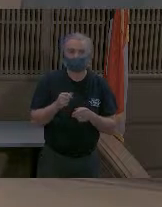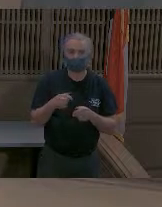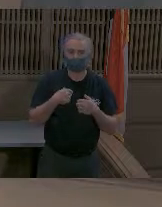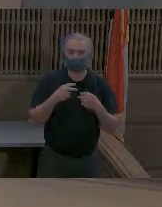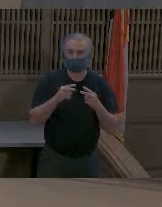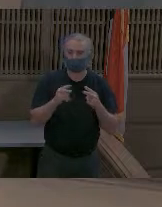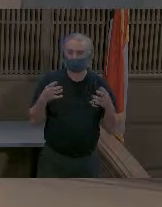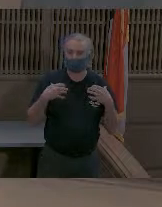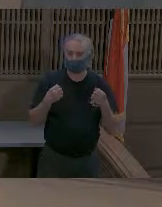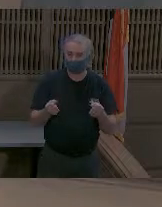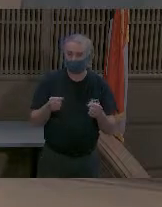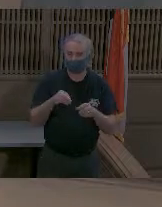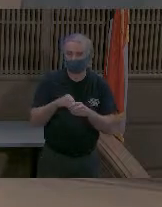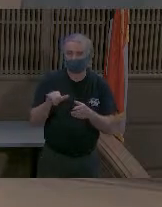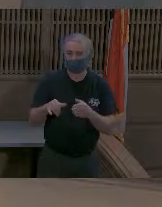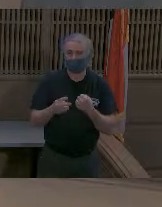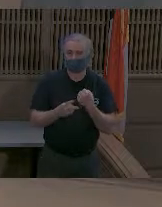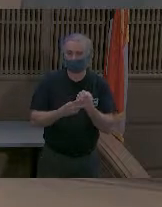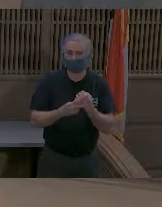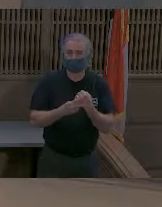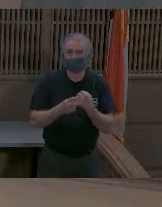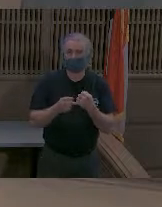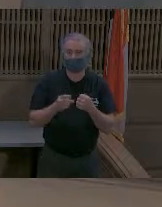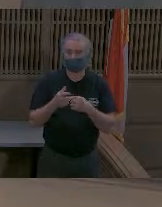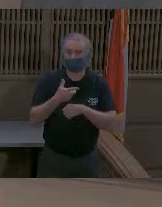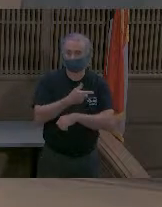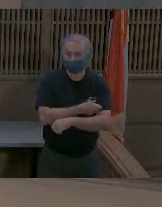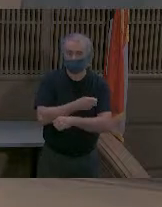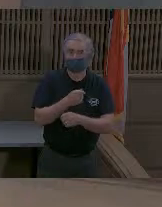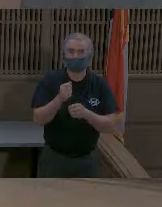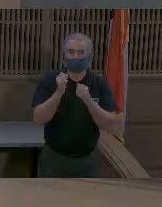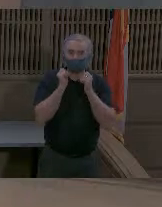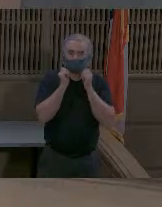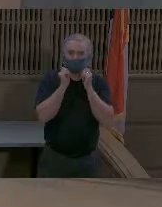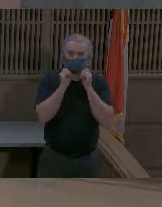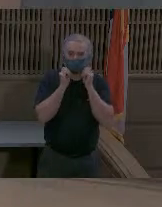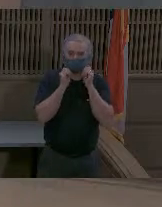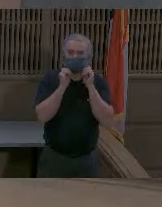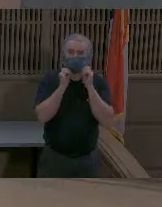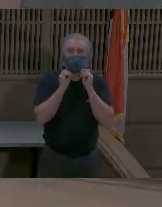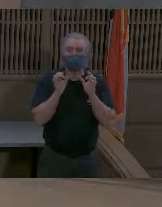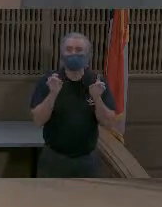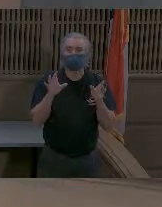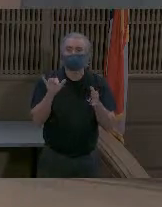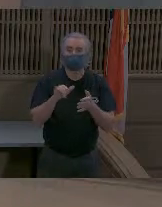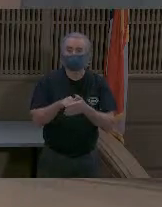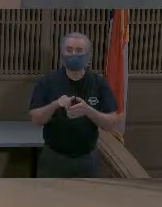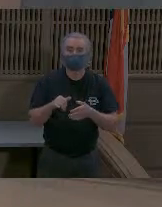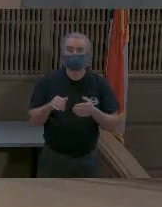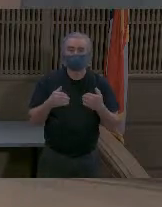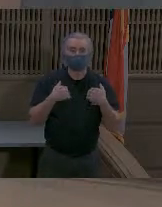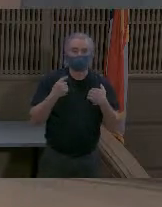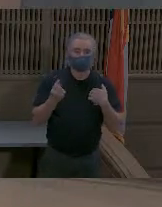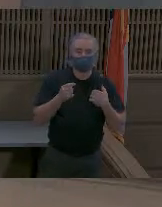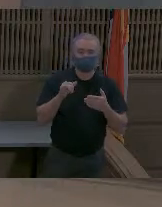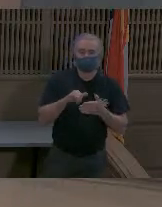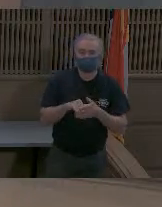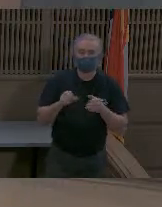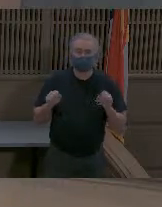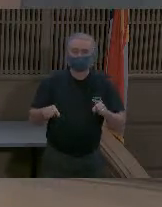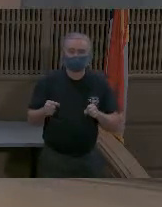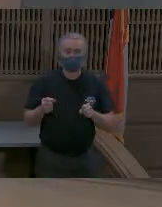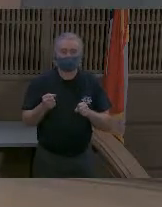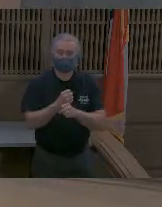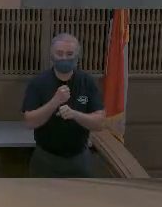efficacy of getting the vaccine. And I would hate to think that we had something that was available to us to help us fight coronavirus and